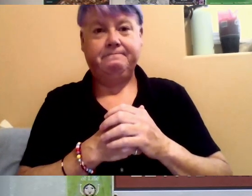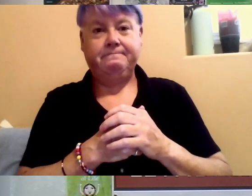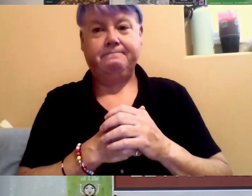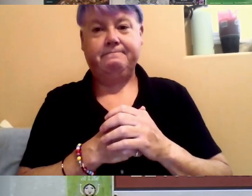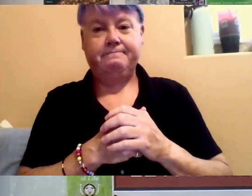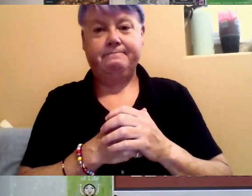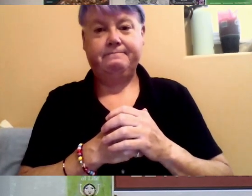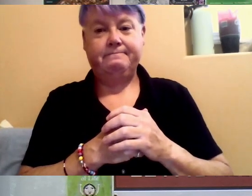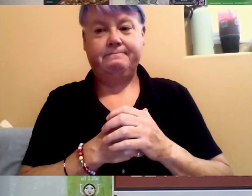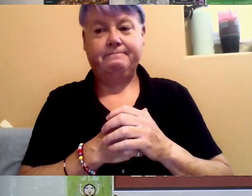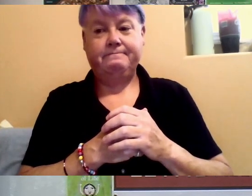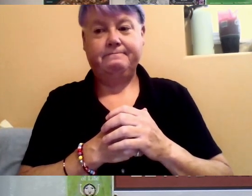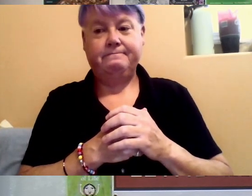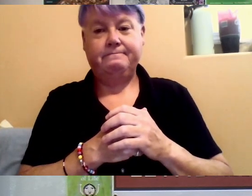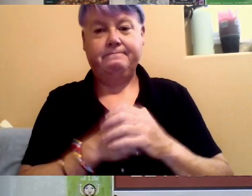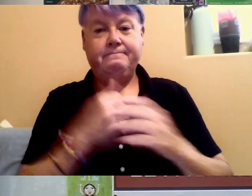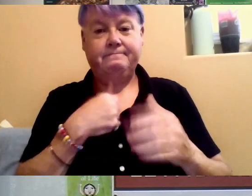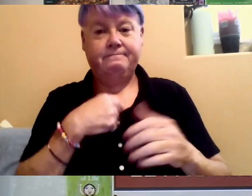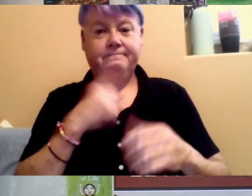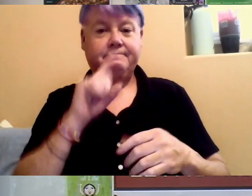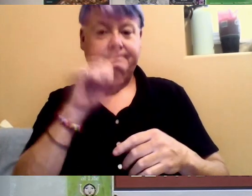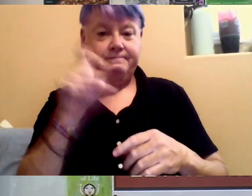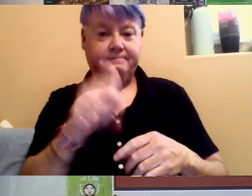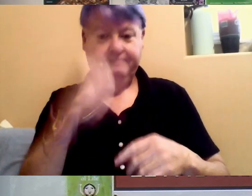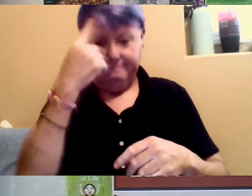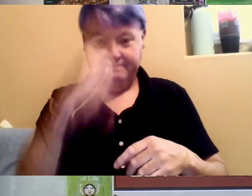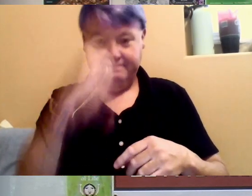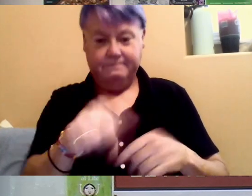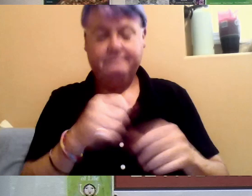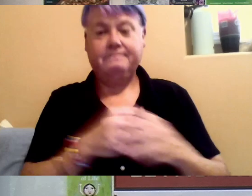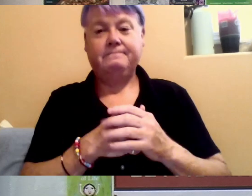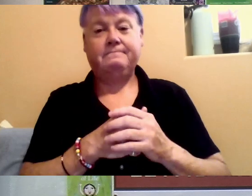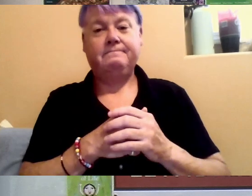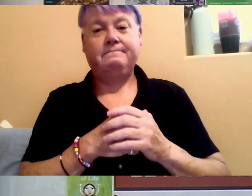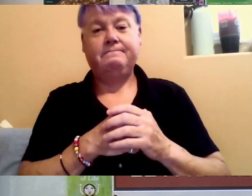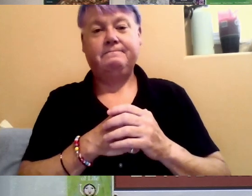Um, so I have a question for you.